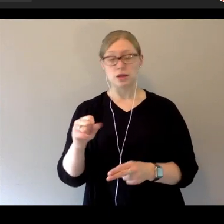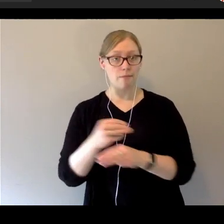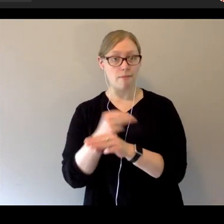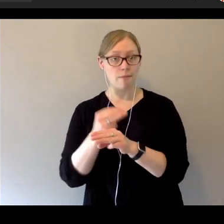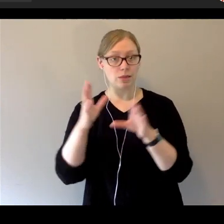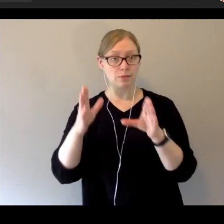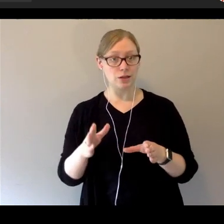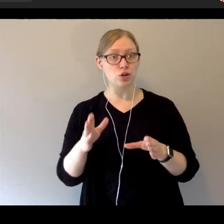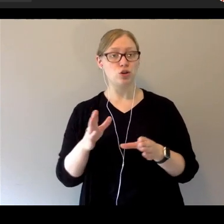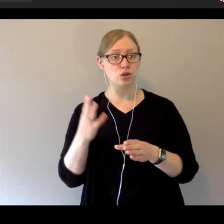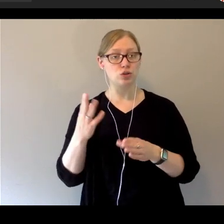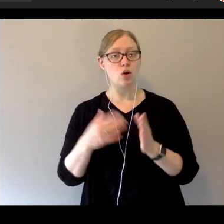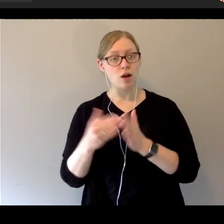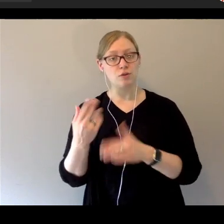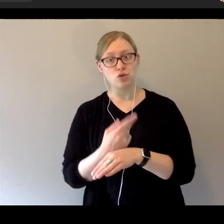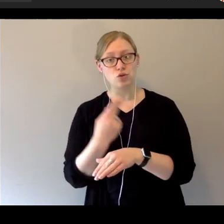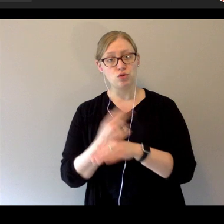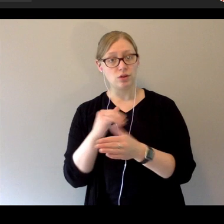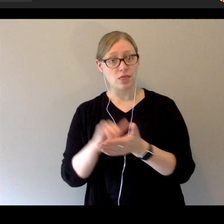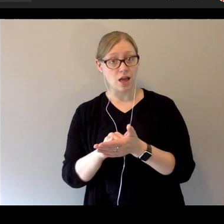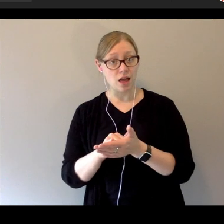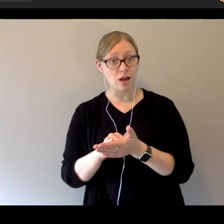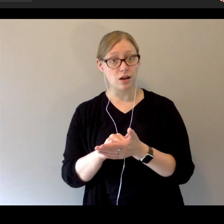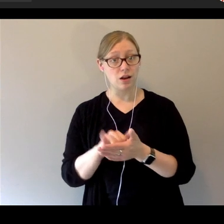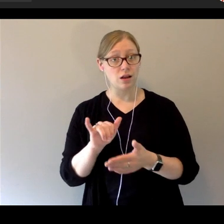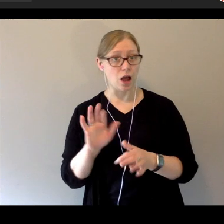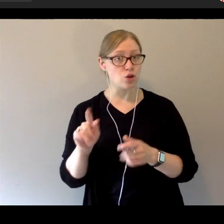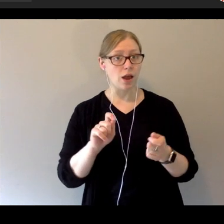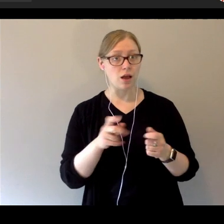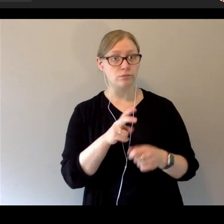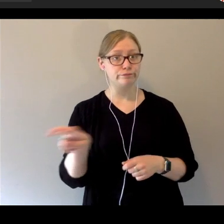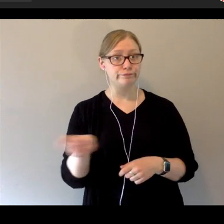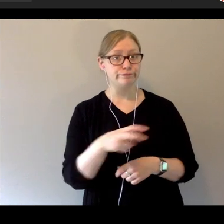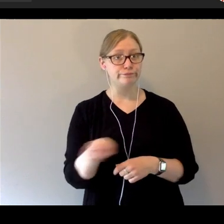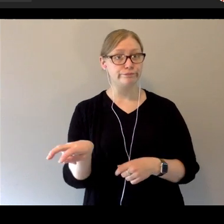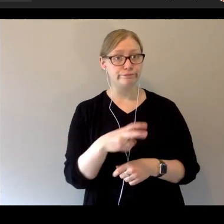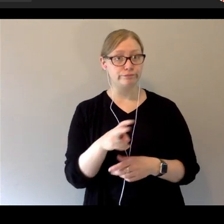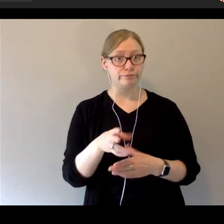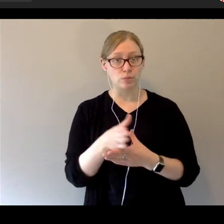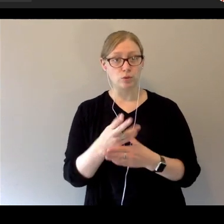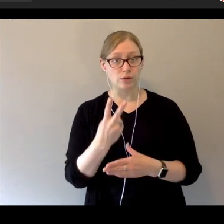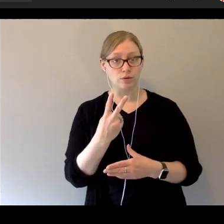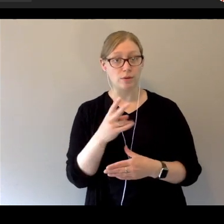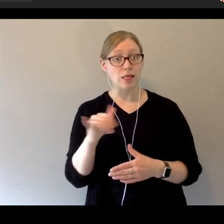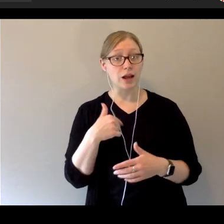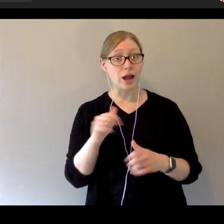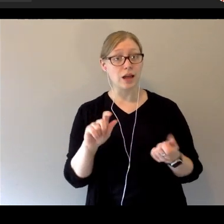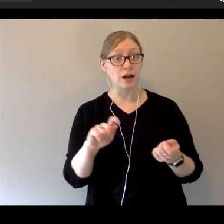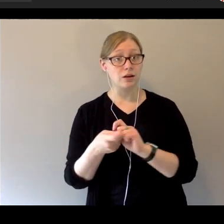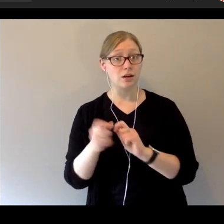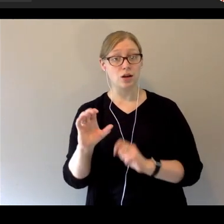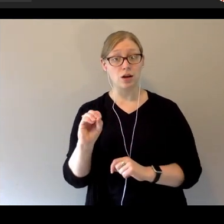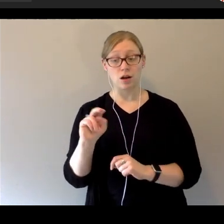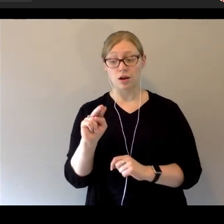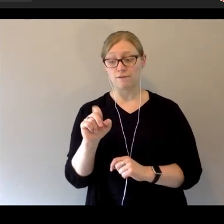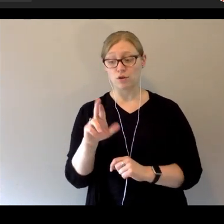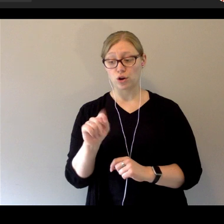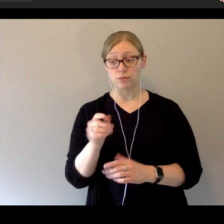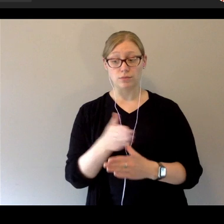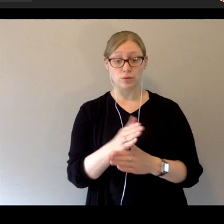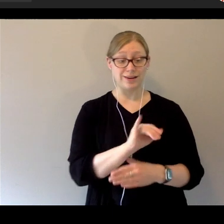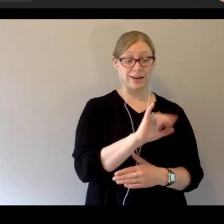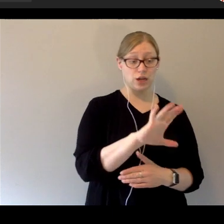if you can convert between the two of them, just like I could convert between inches and feet. If in my dreams I was 6 feet tall,